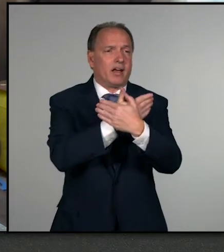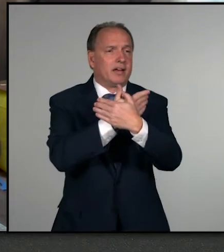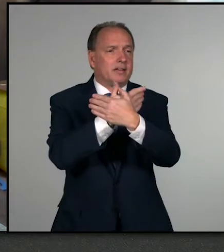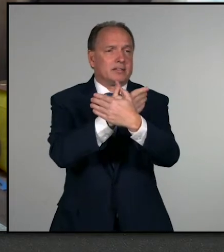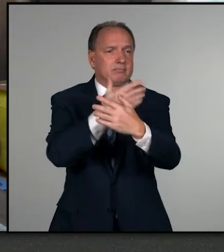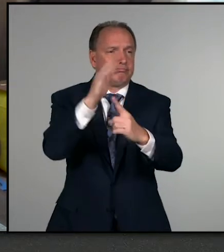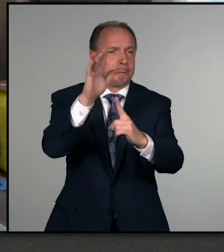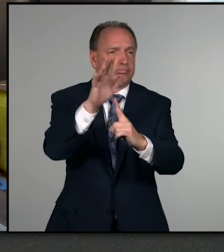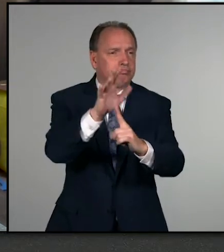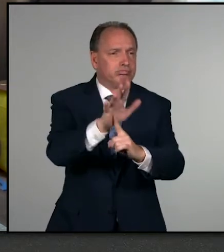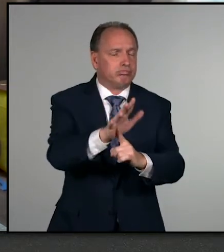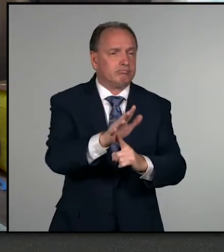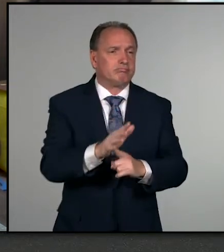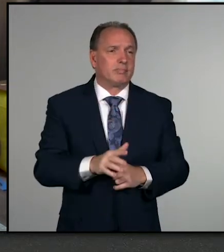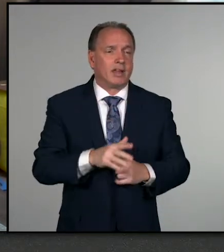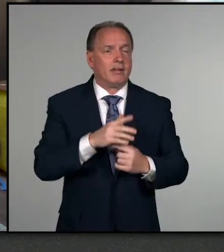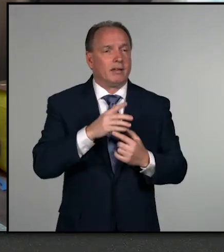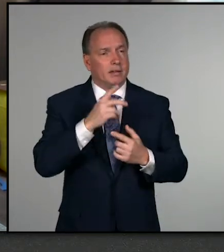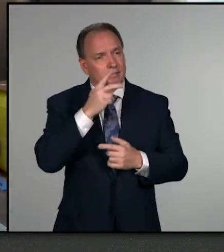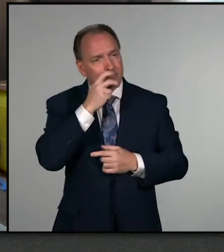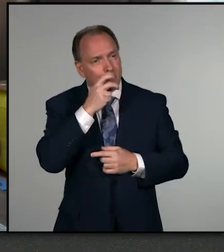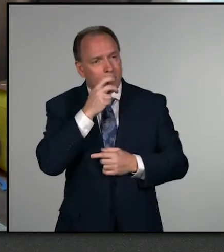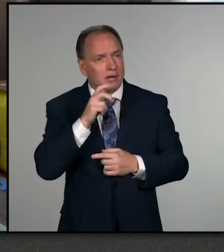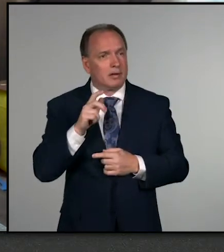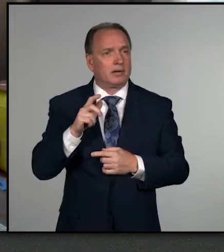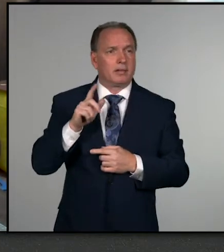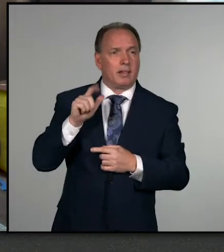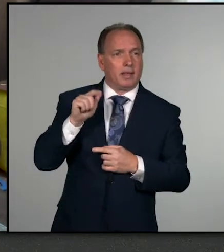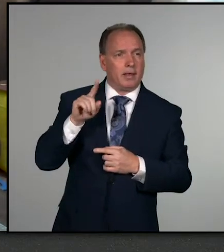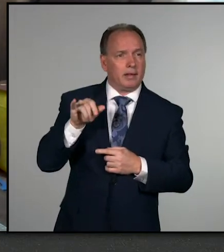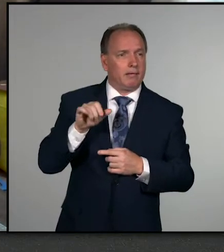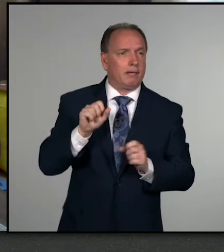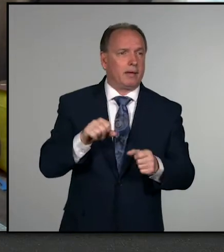and rest, and ladybugs can meet.